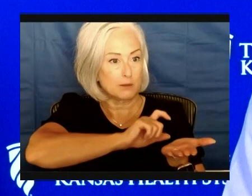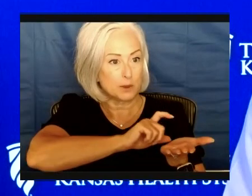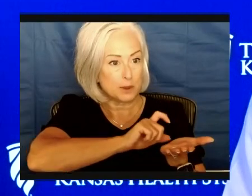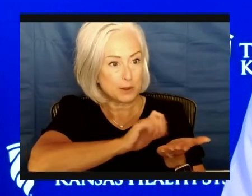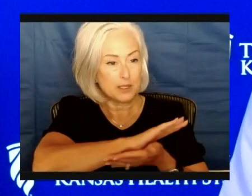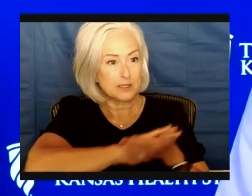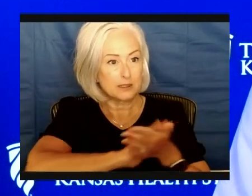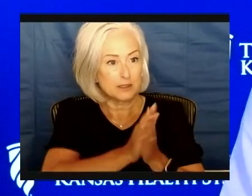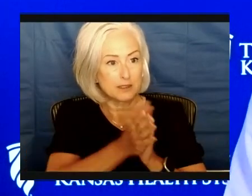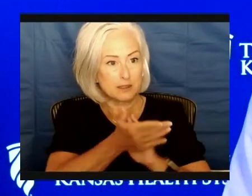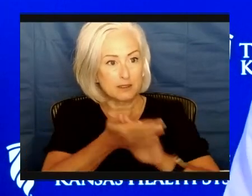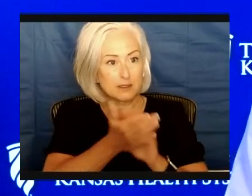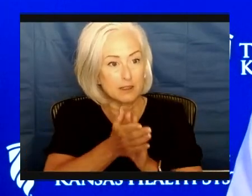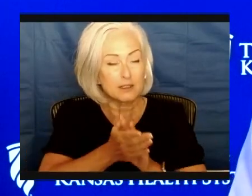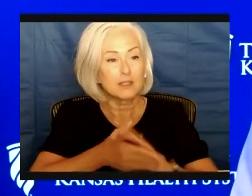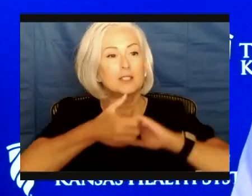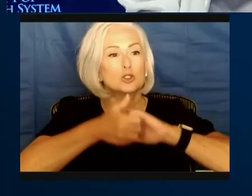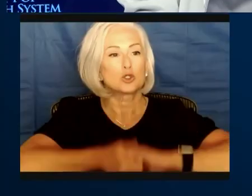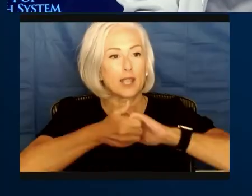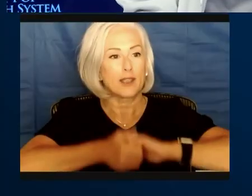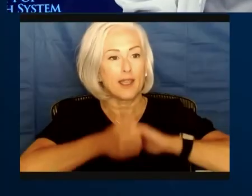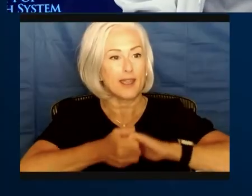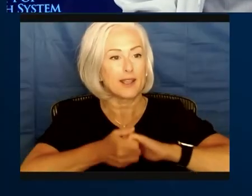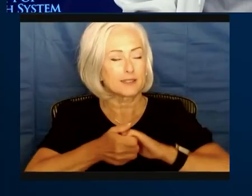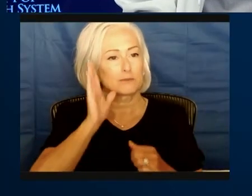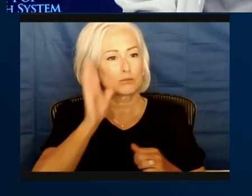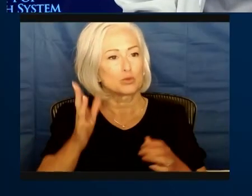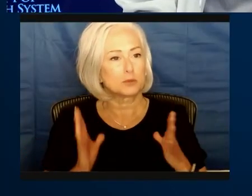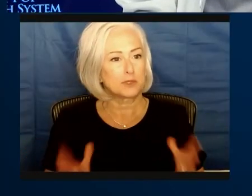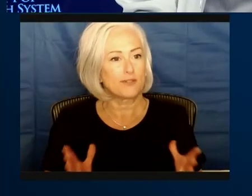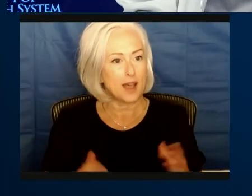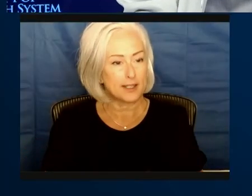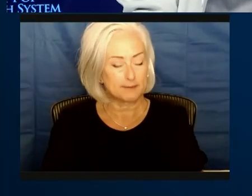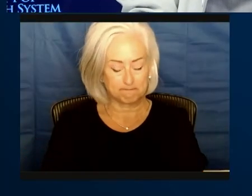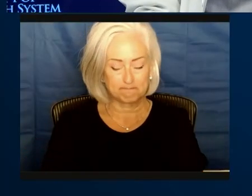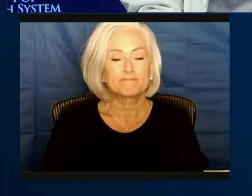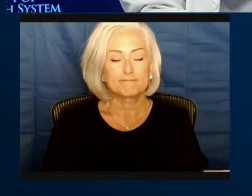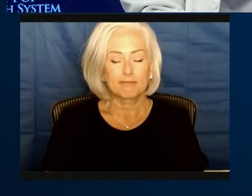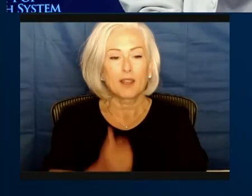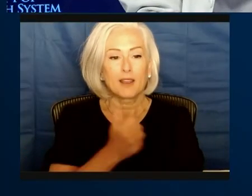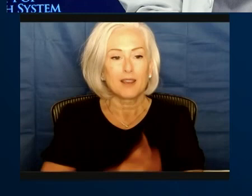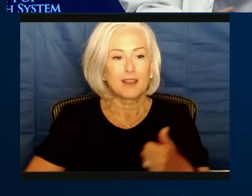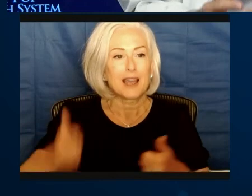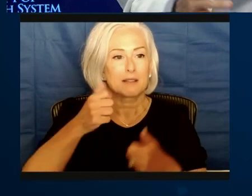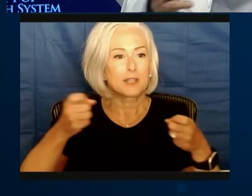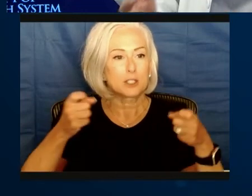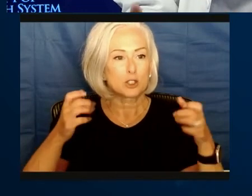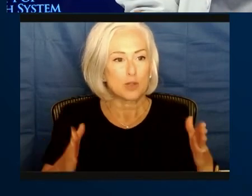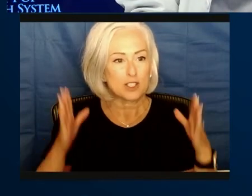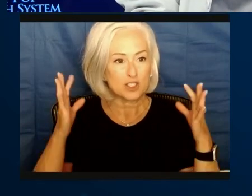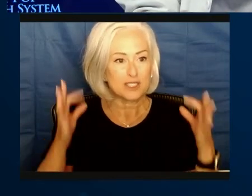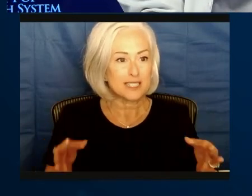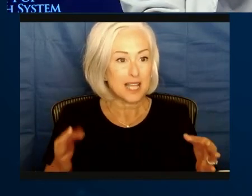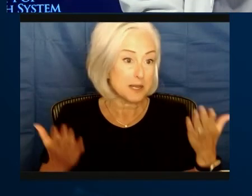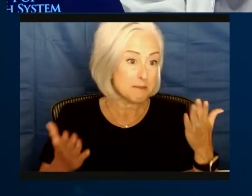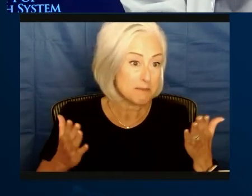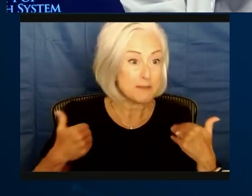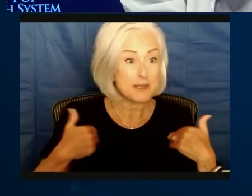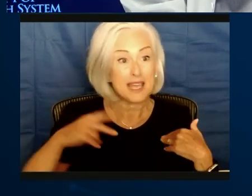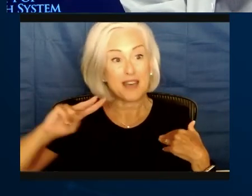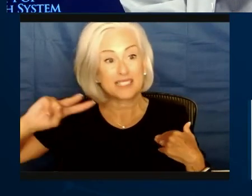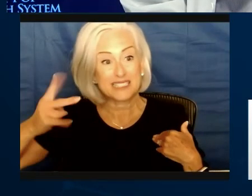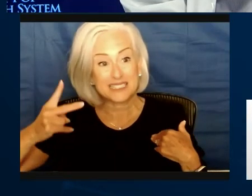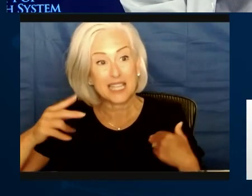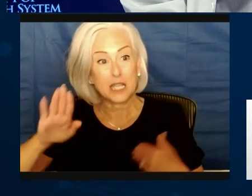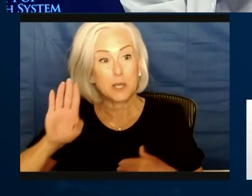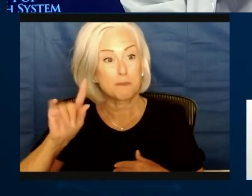the alcohol hand gel and you should be fine. Yeah, now the administration is talking about opening up the second COVID booster to everyone in the country. Yeah. Thoughts